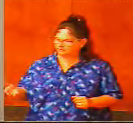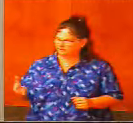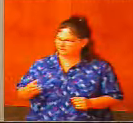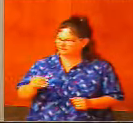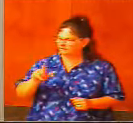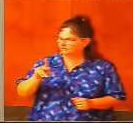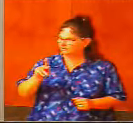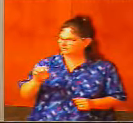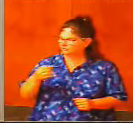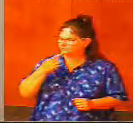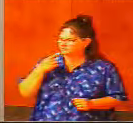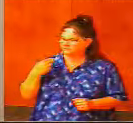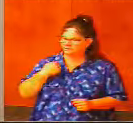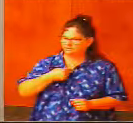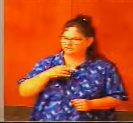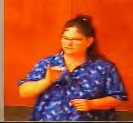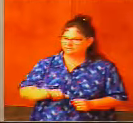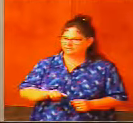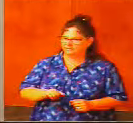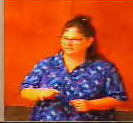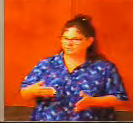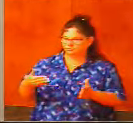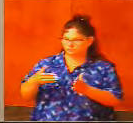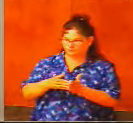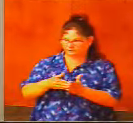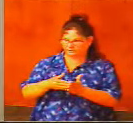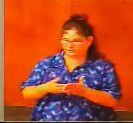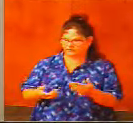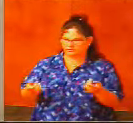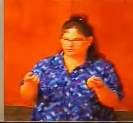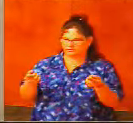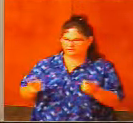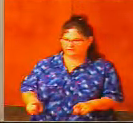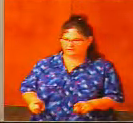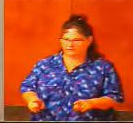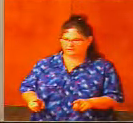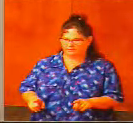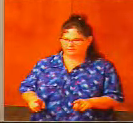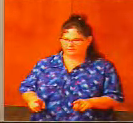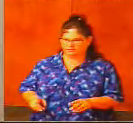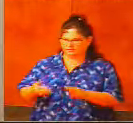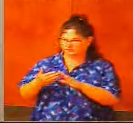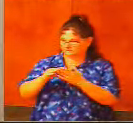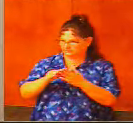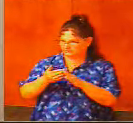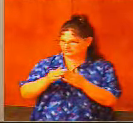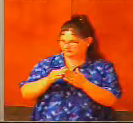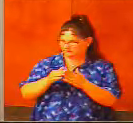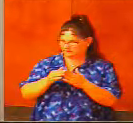And Luke tells us that this rebellion took place in the city